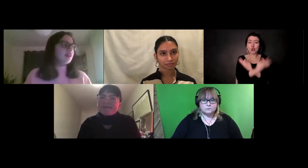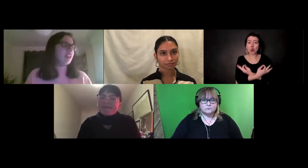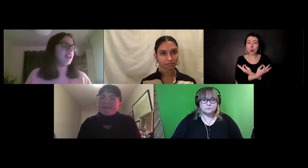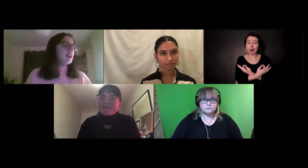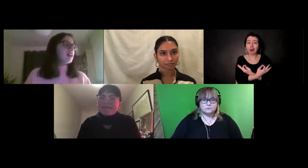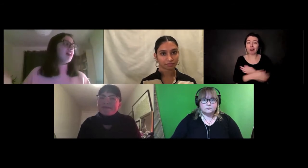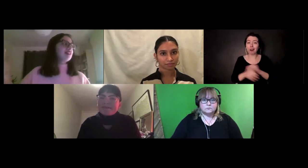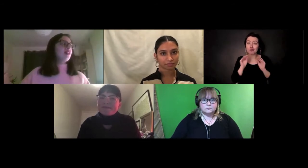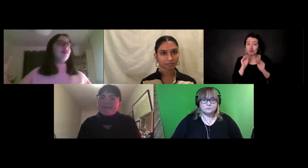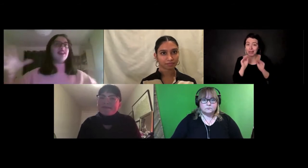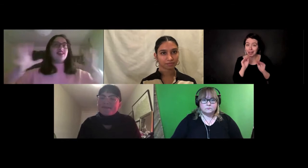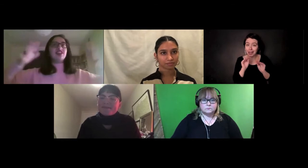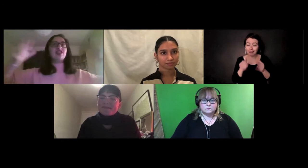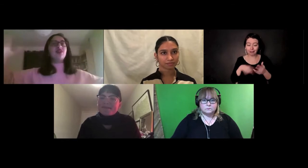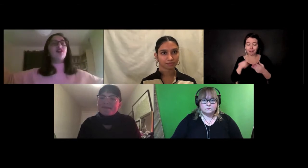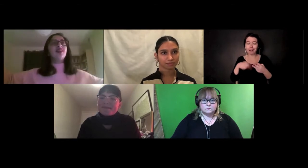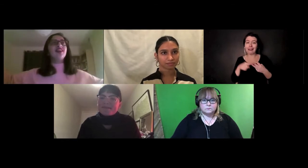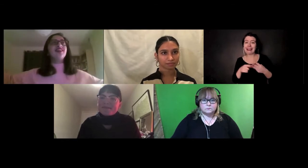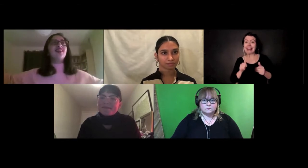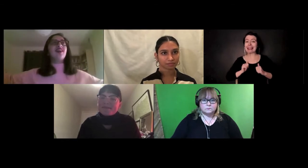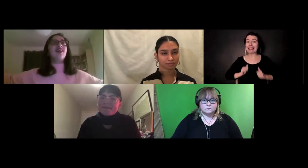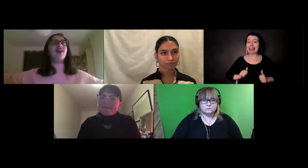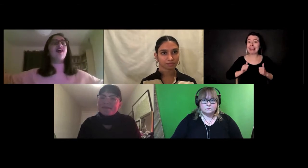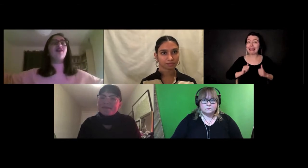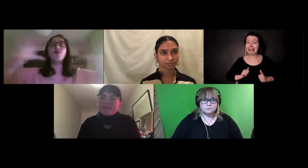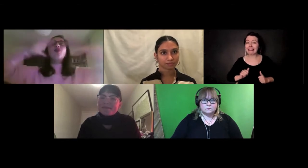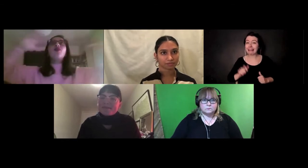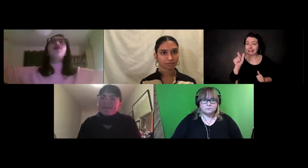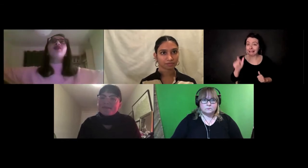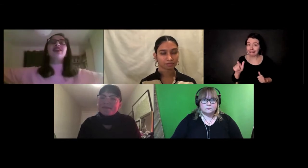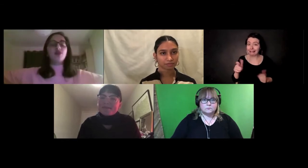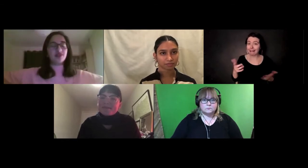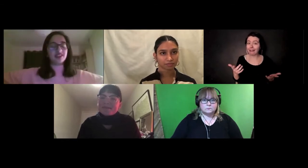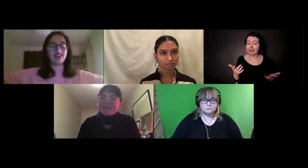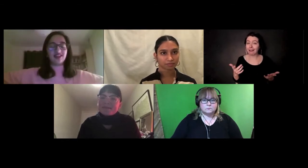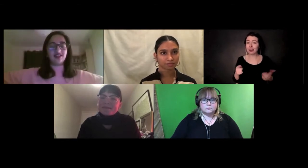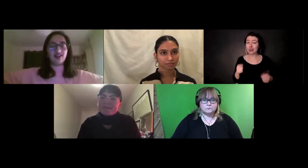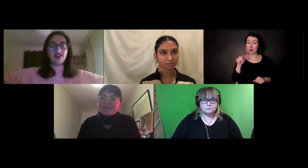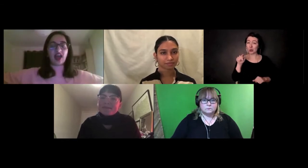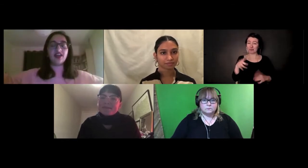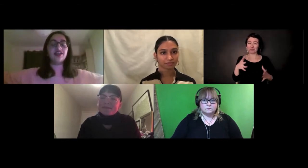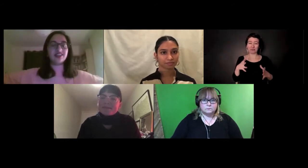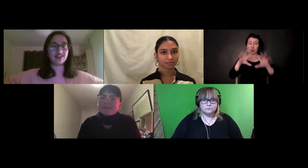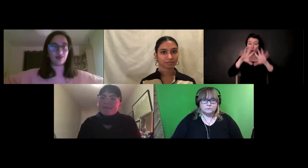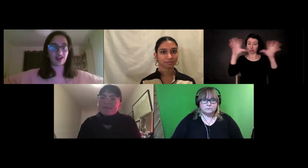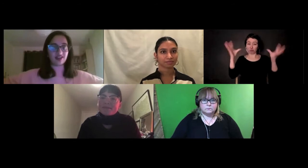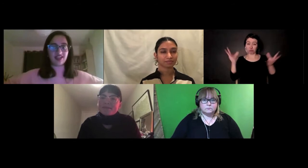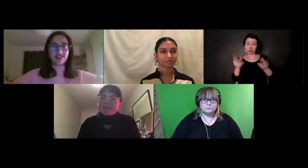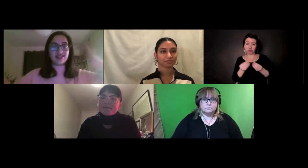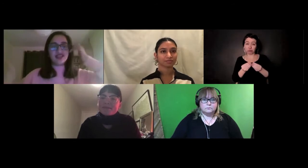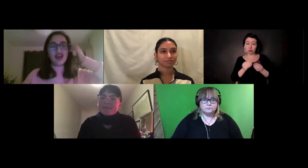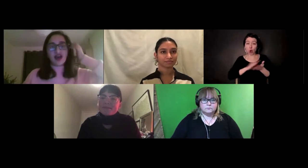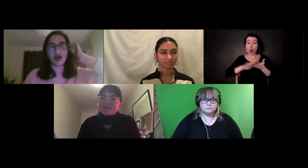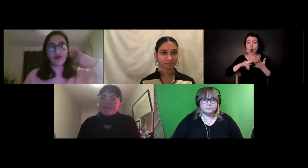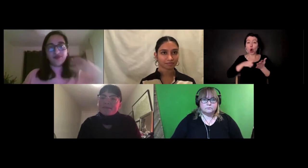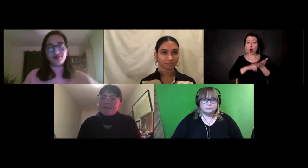also a healer. And so it's just becoming a more all-encompassing and holistic